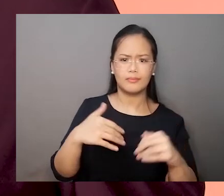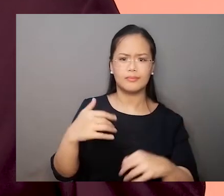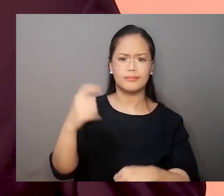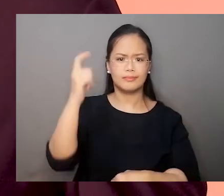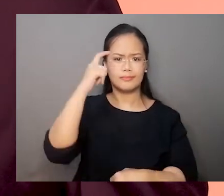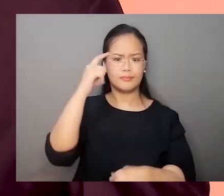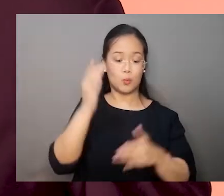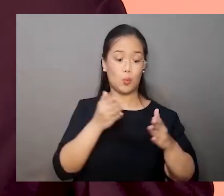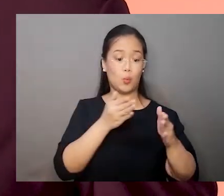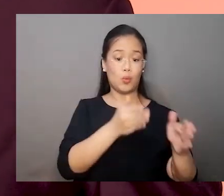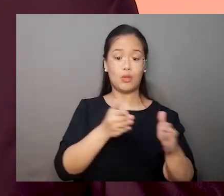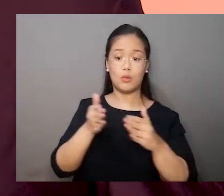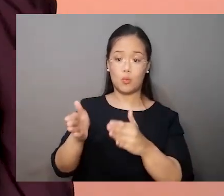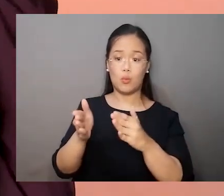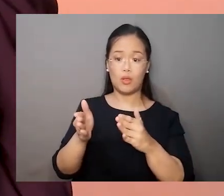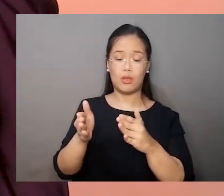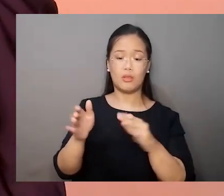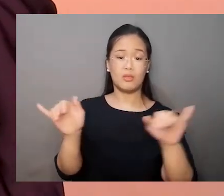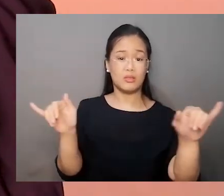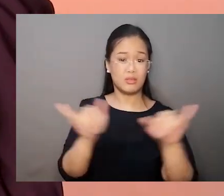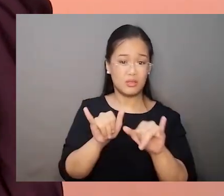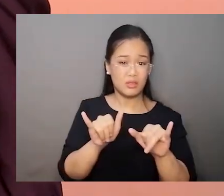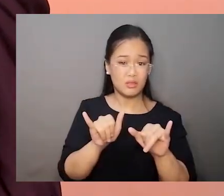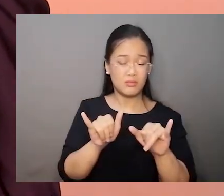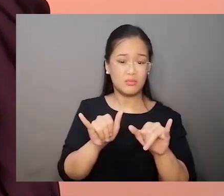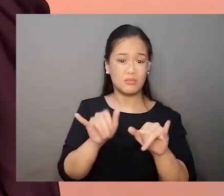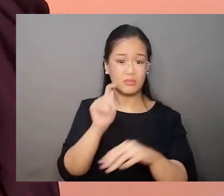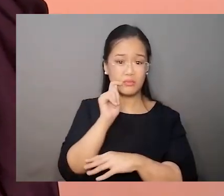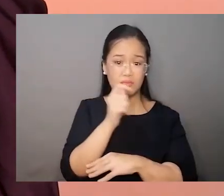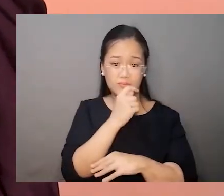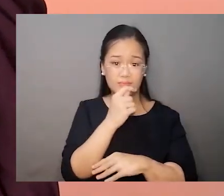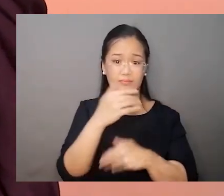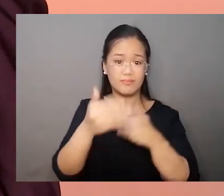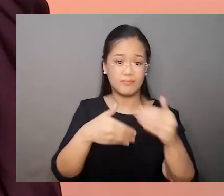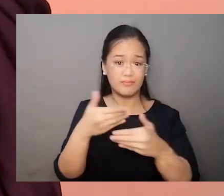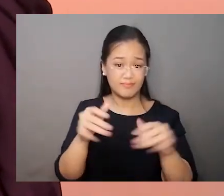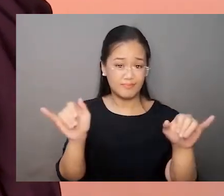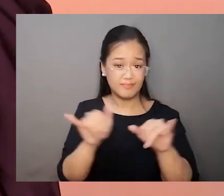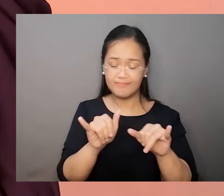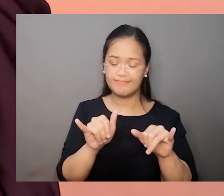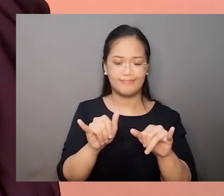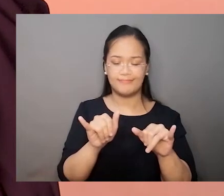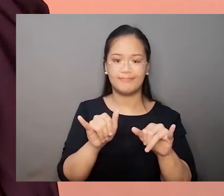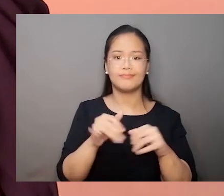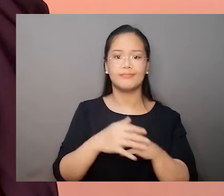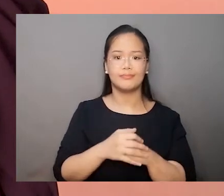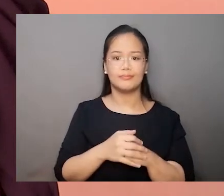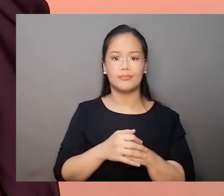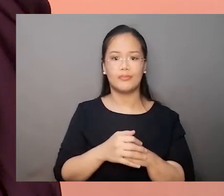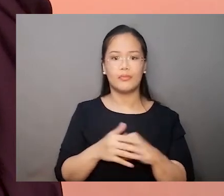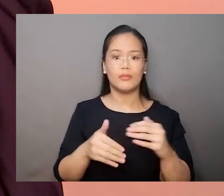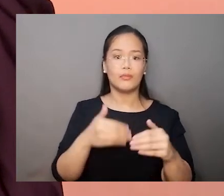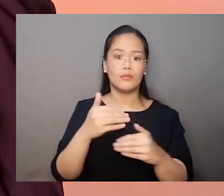identical manner. Thus, the positive obligations under CEDAW